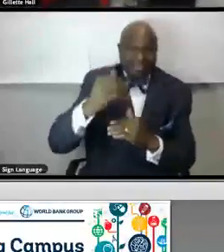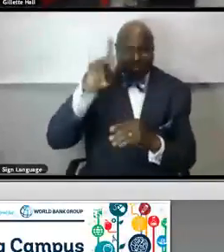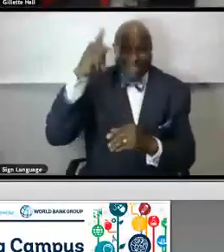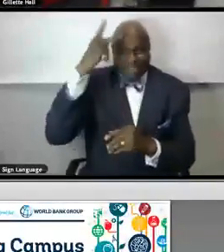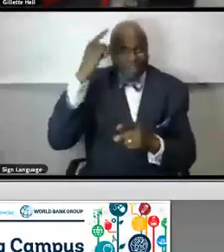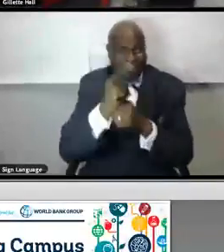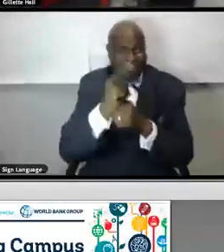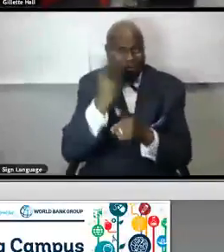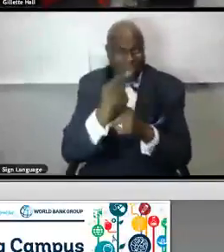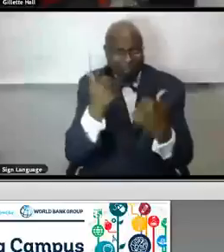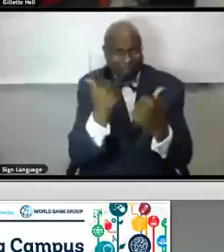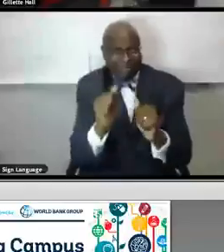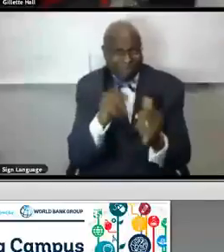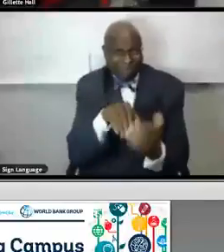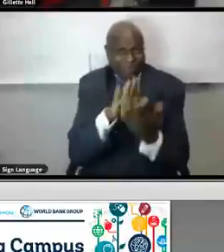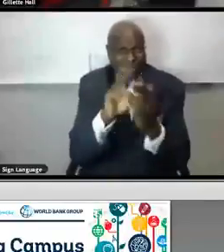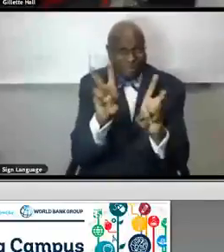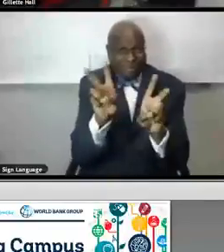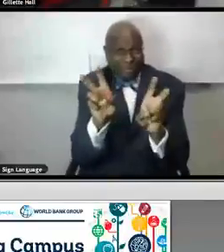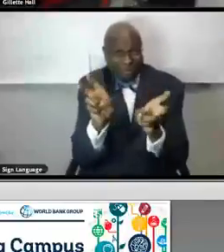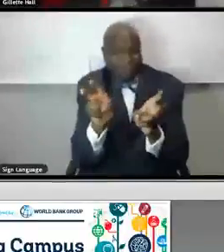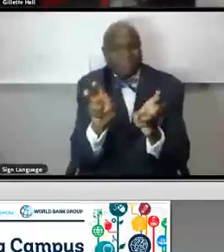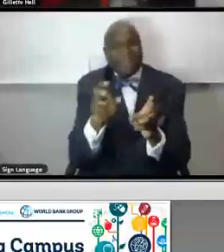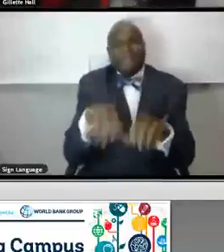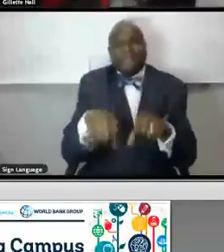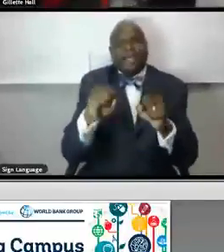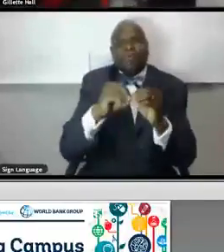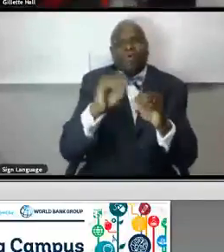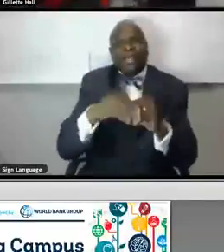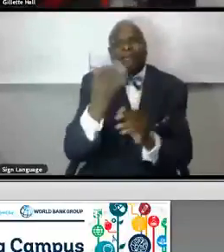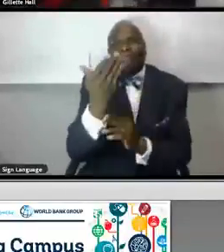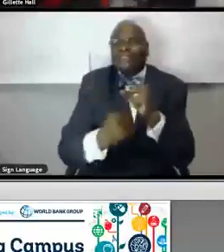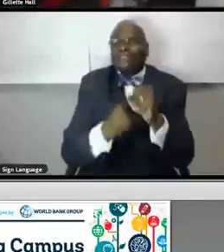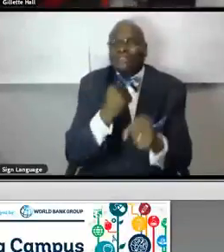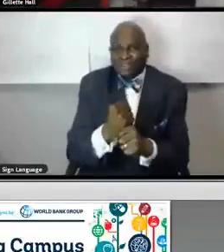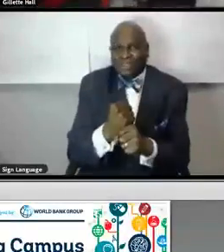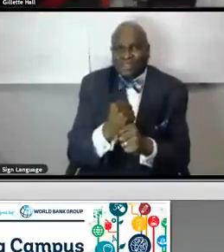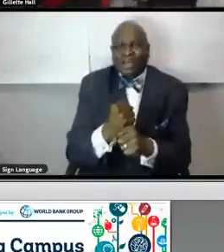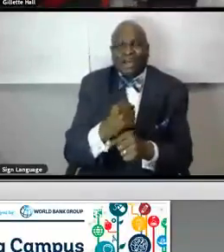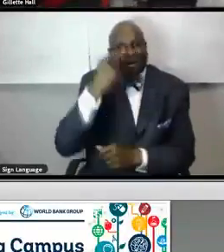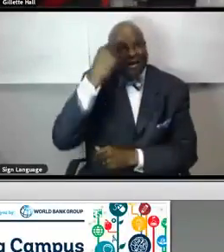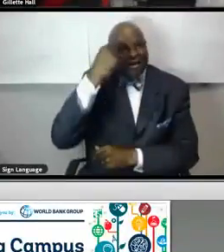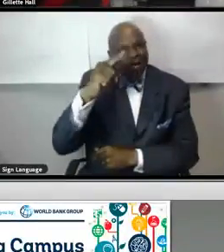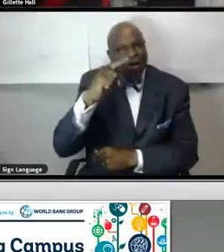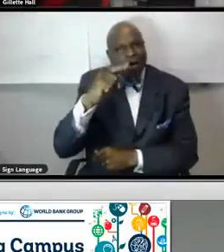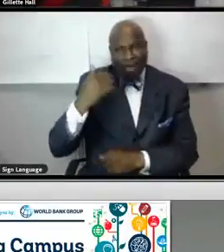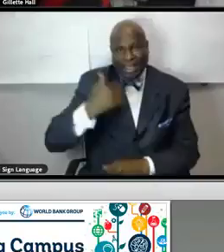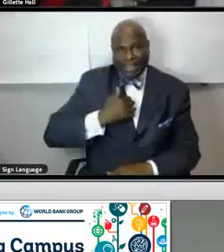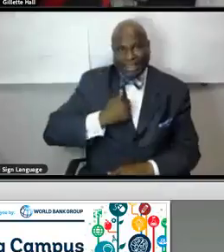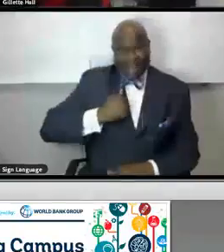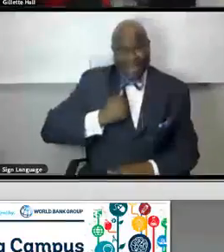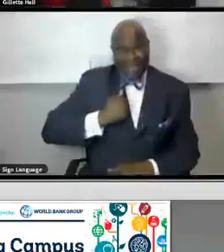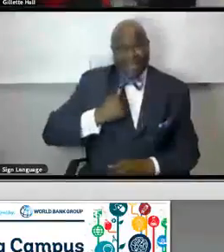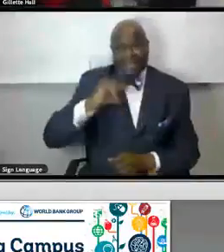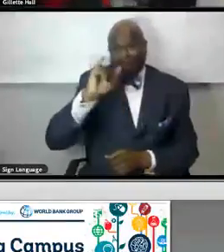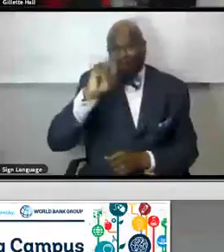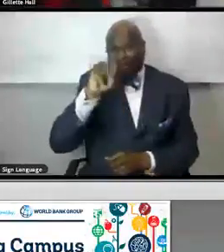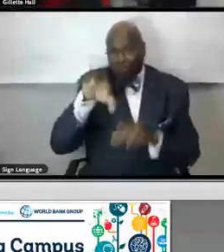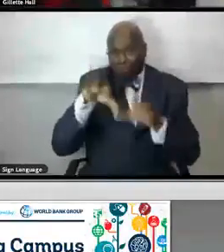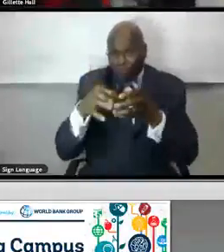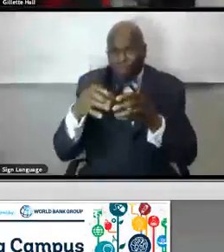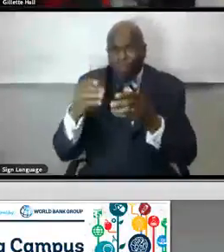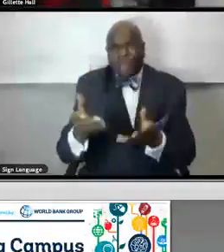correct, attempting to address these issues, it takes more than 15 years for when a Canadian Indigenous group